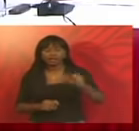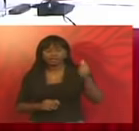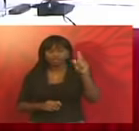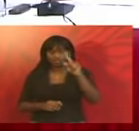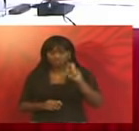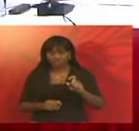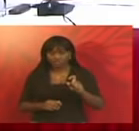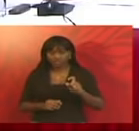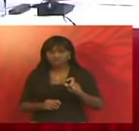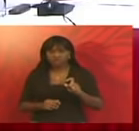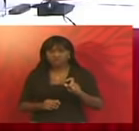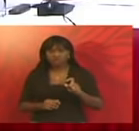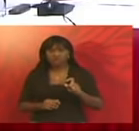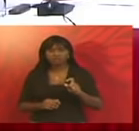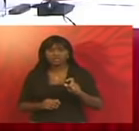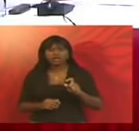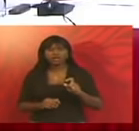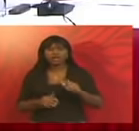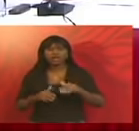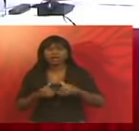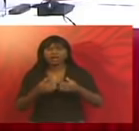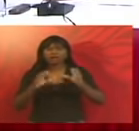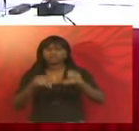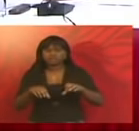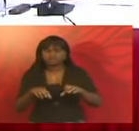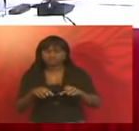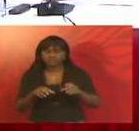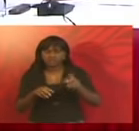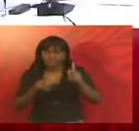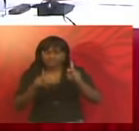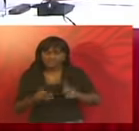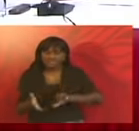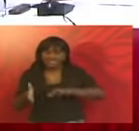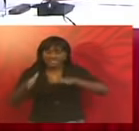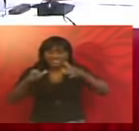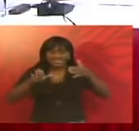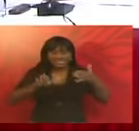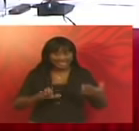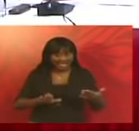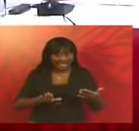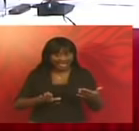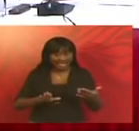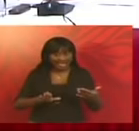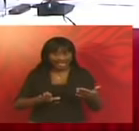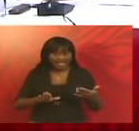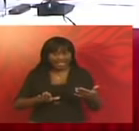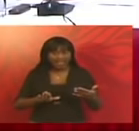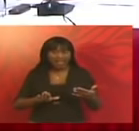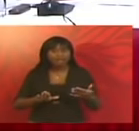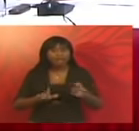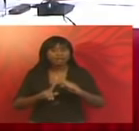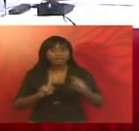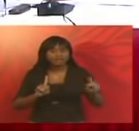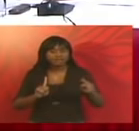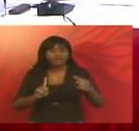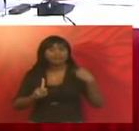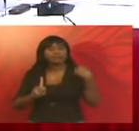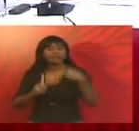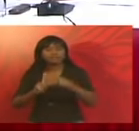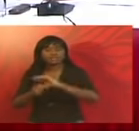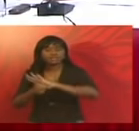to die from something other than COVID, but still have their death being classified as a COVID death